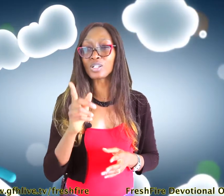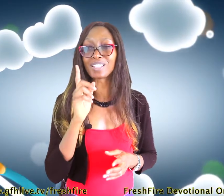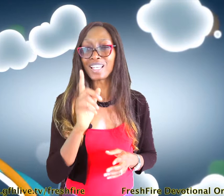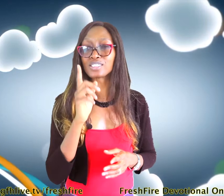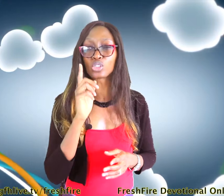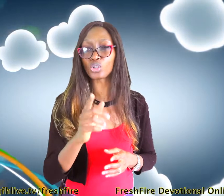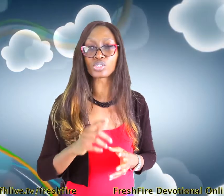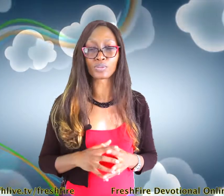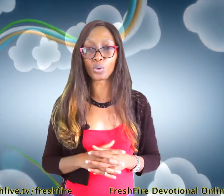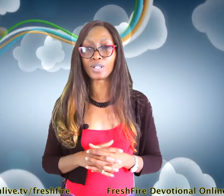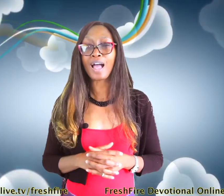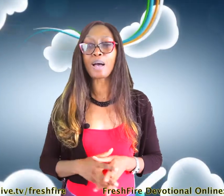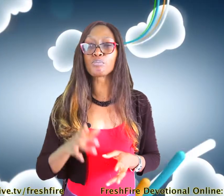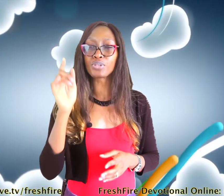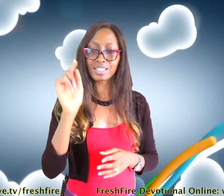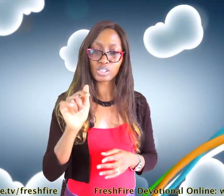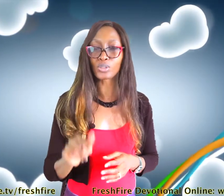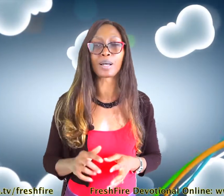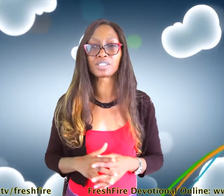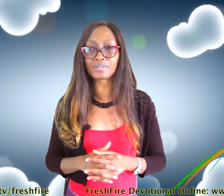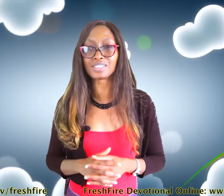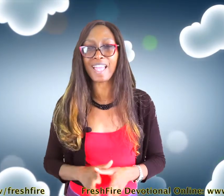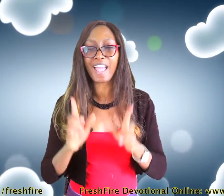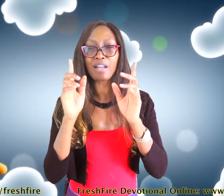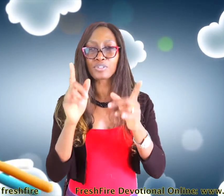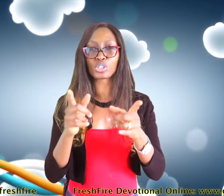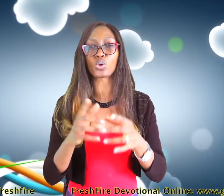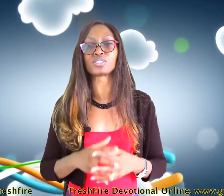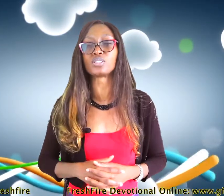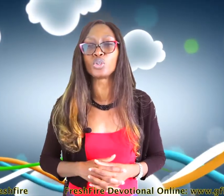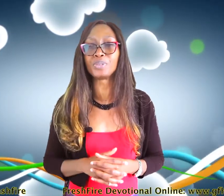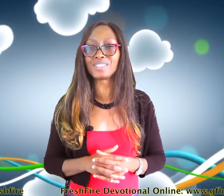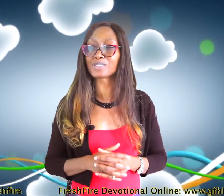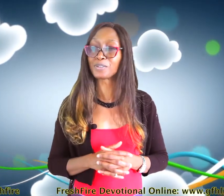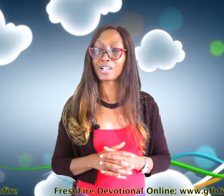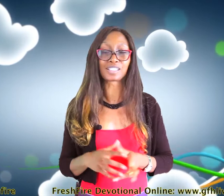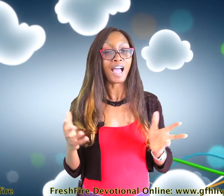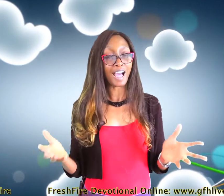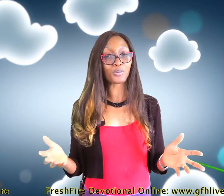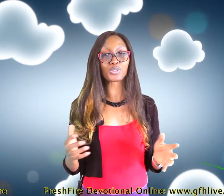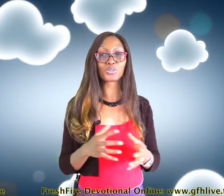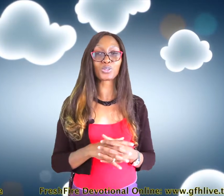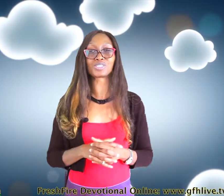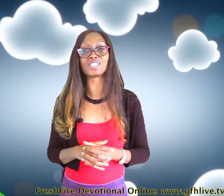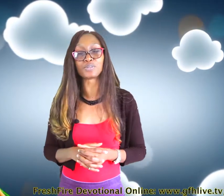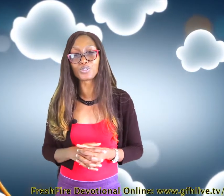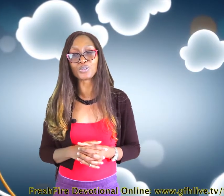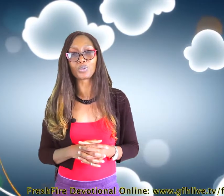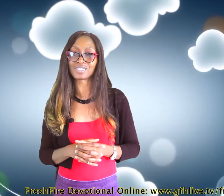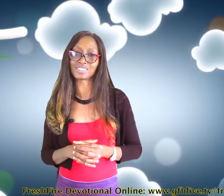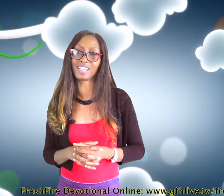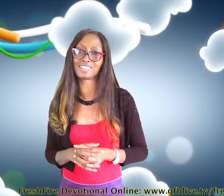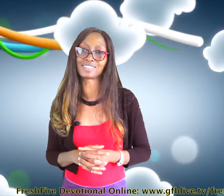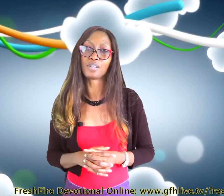exalts itself against the knowledge of God, and bringing to captivity every thought to the obedience of Christ. How would you do those things if you